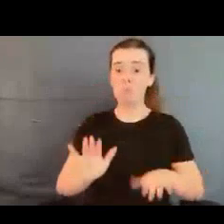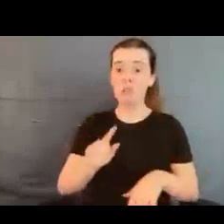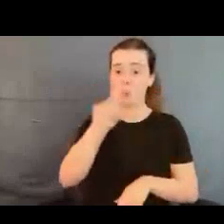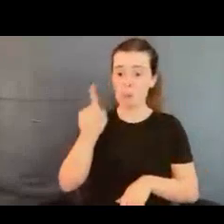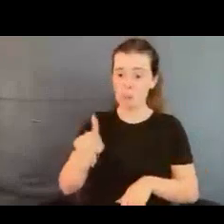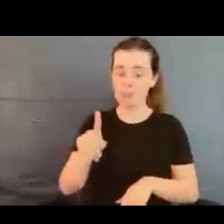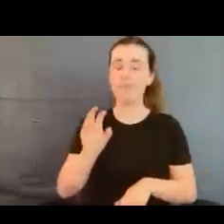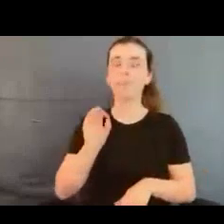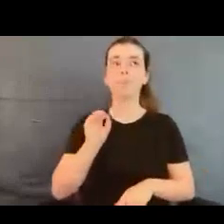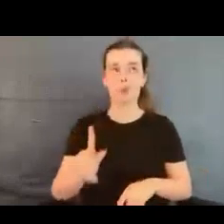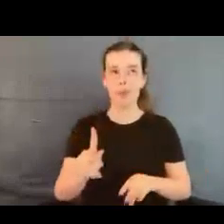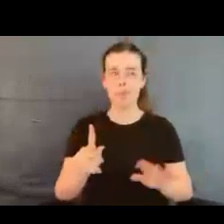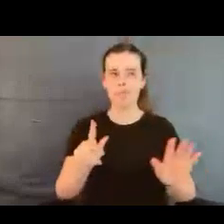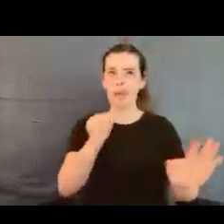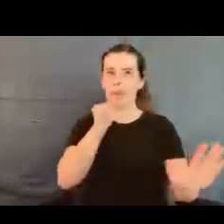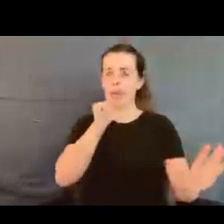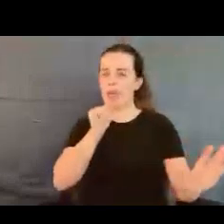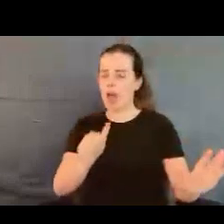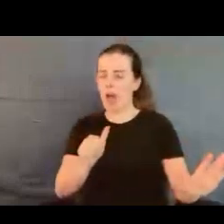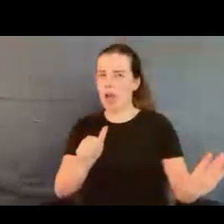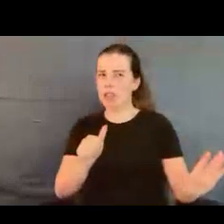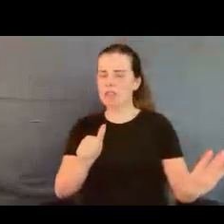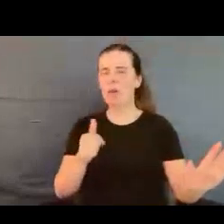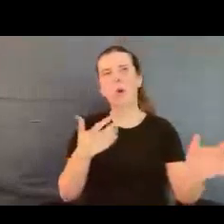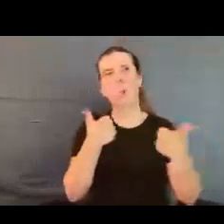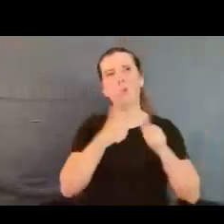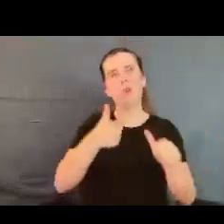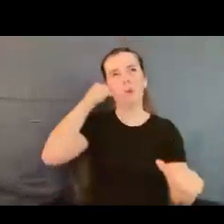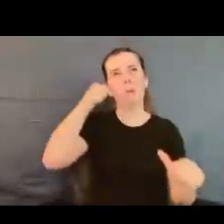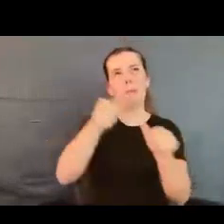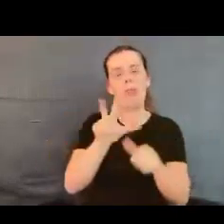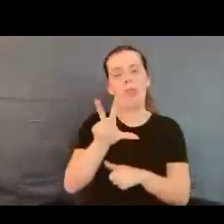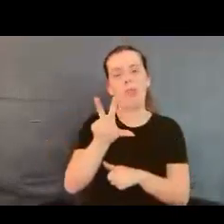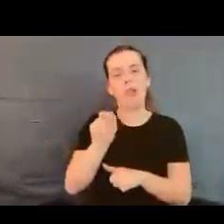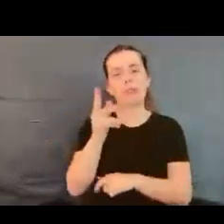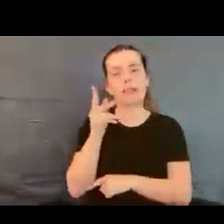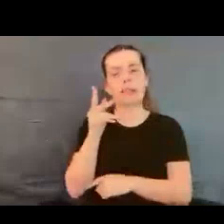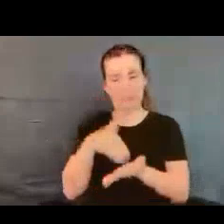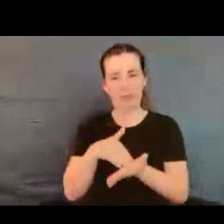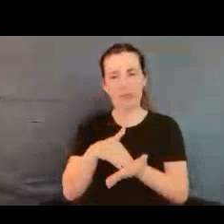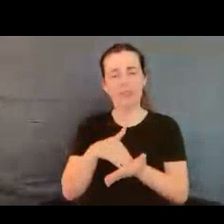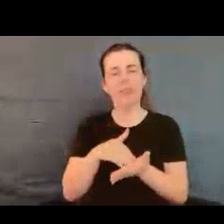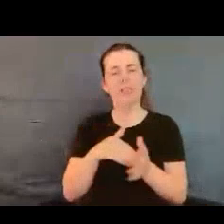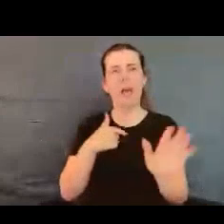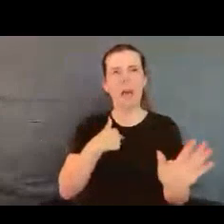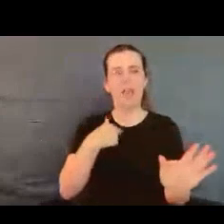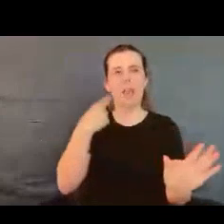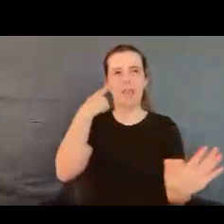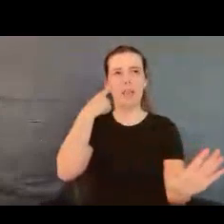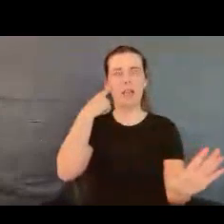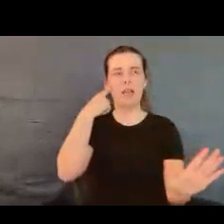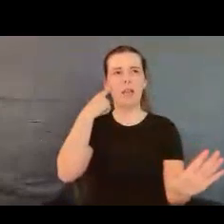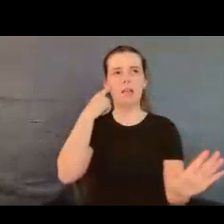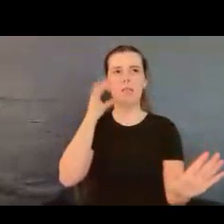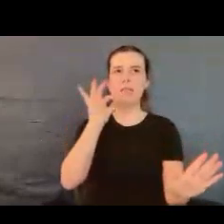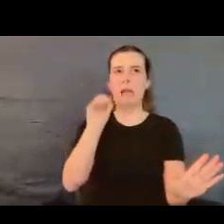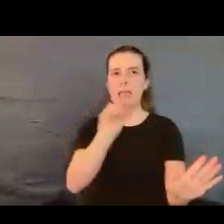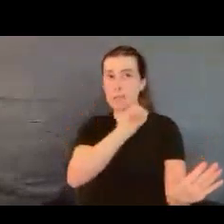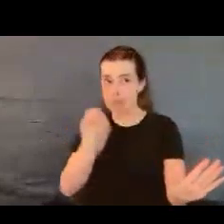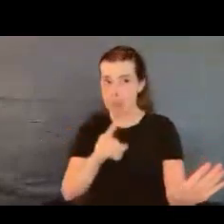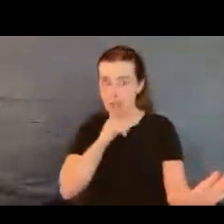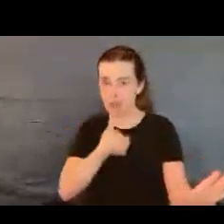am not one. I'm remembering the 30K, and someone can correct me if I'm wrong, but I'm almost positive, like I put 90% sure